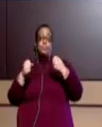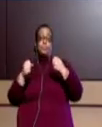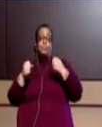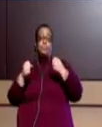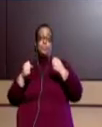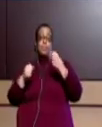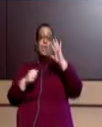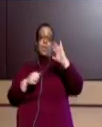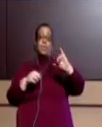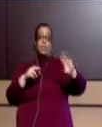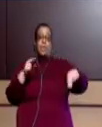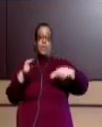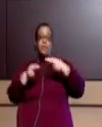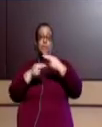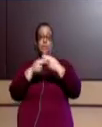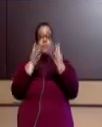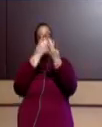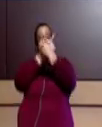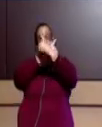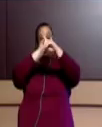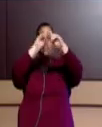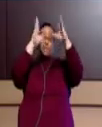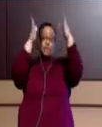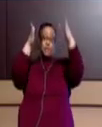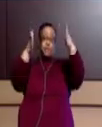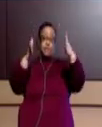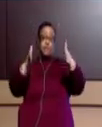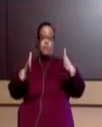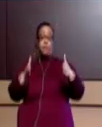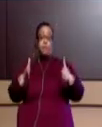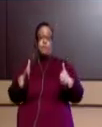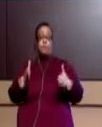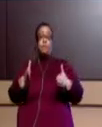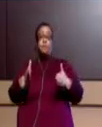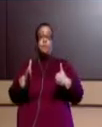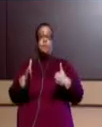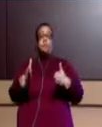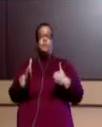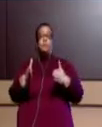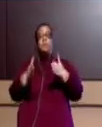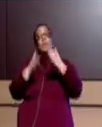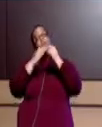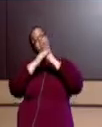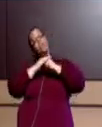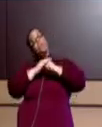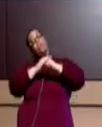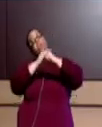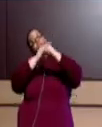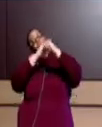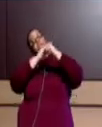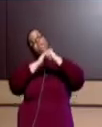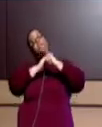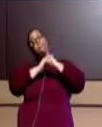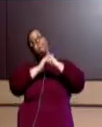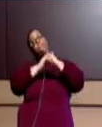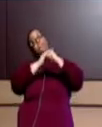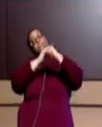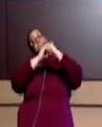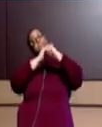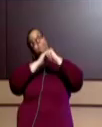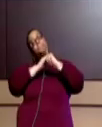That name delivers all. Hey, it works. It